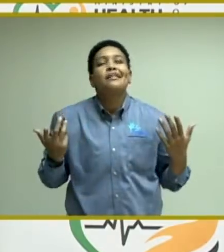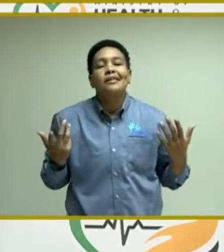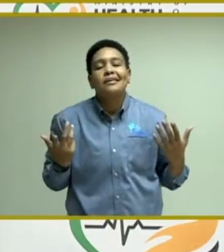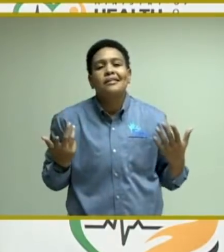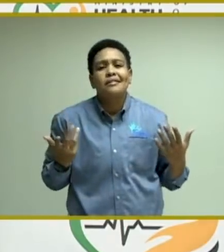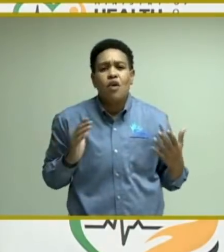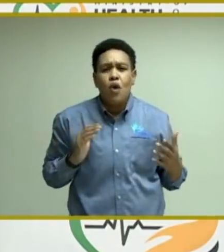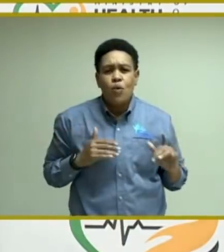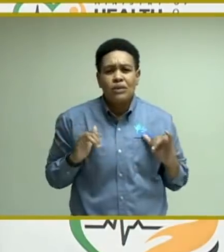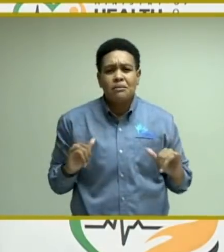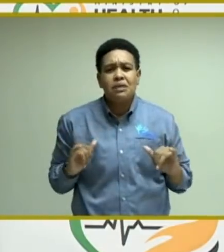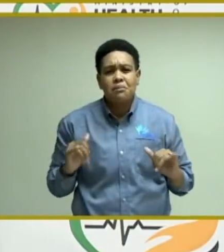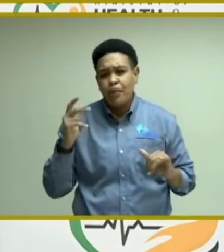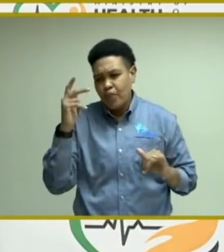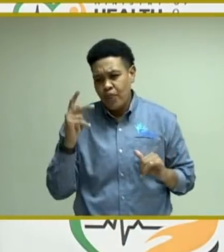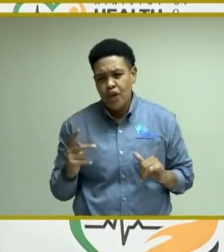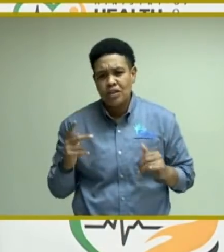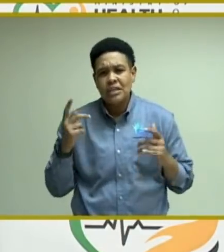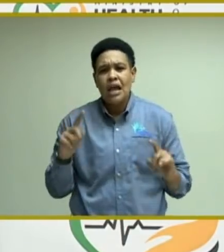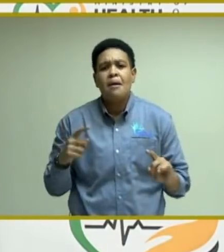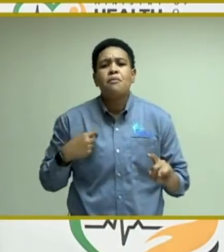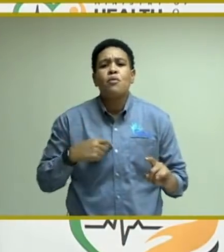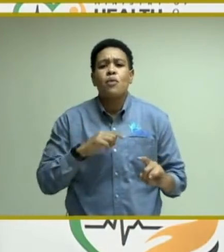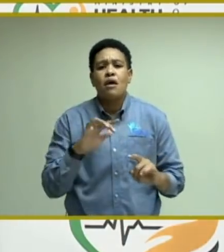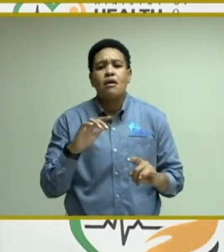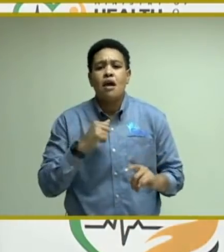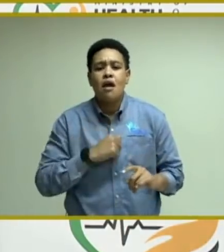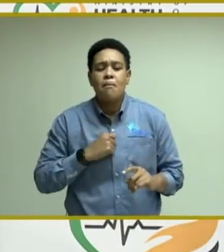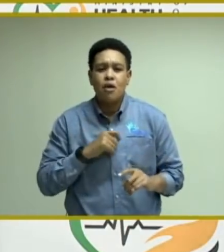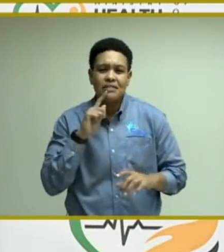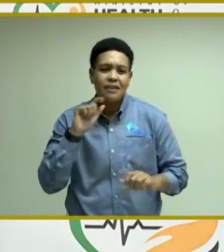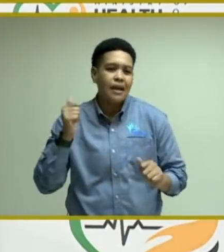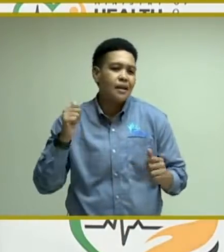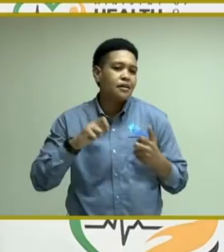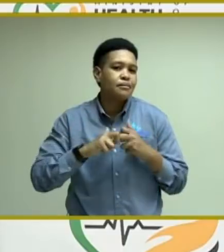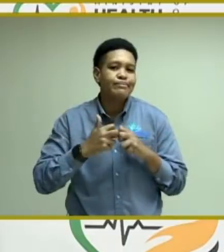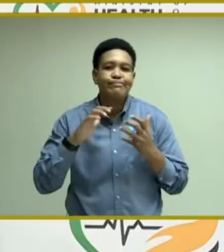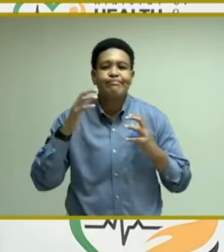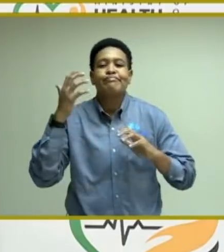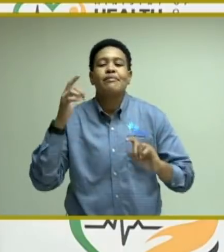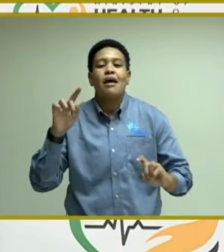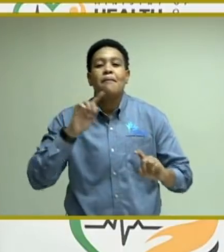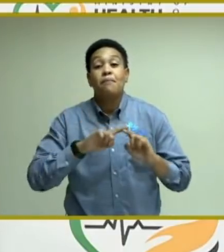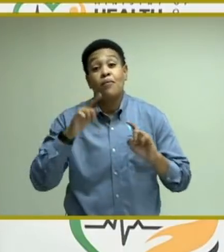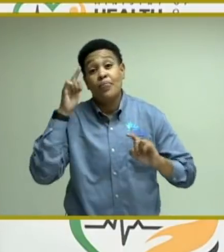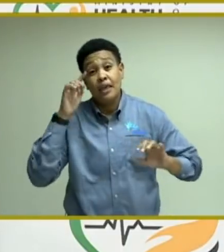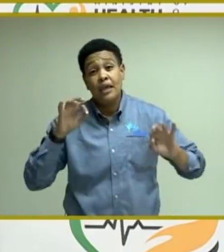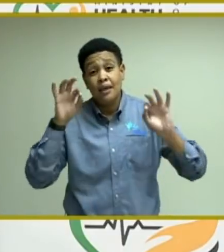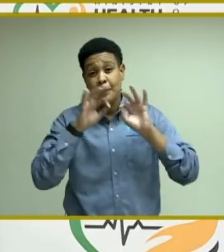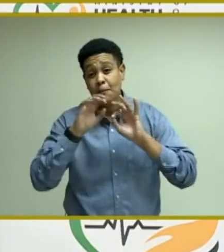our normal Thursday date. So we apologize for any inconvenience this may cause, but we do think it is important.